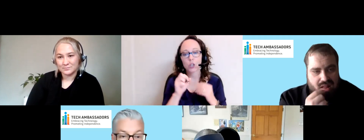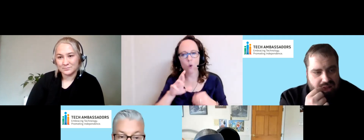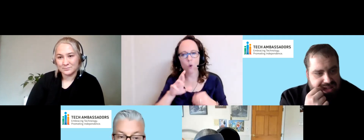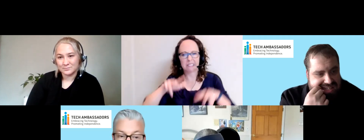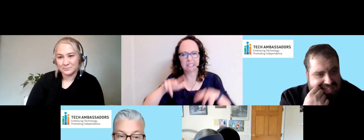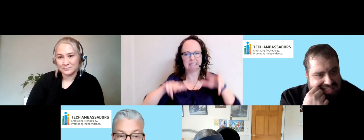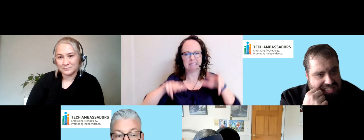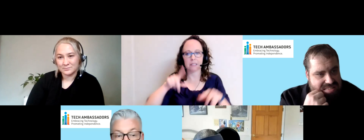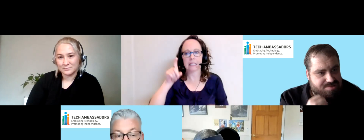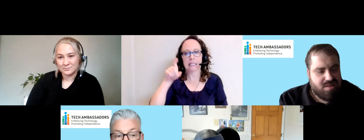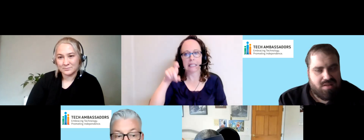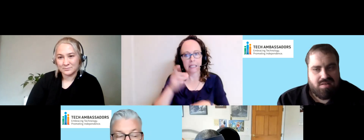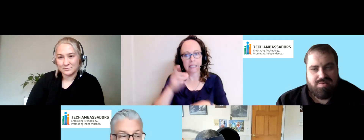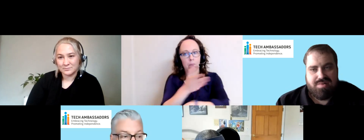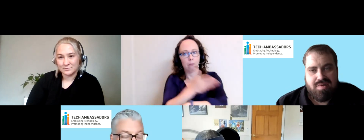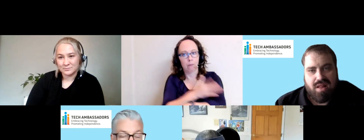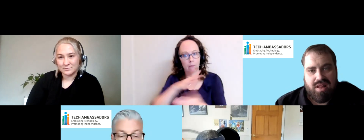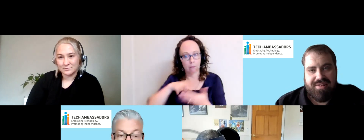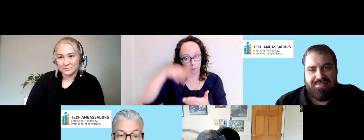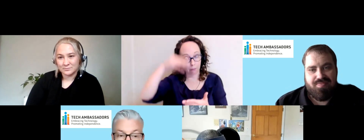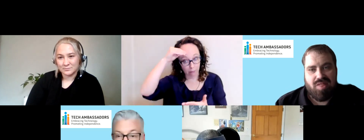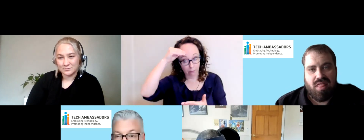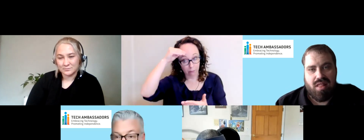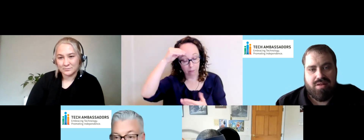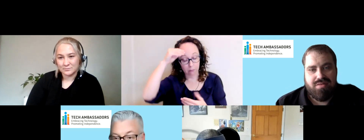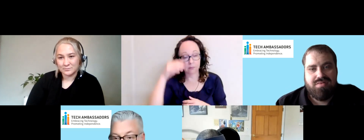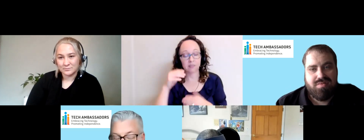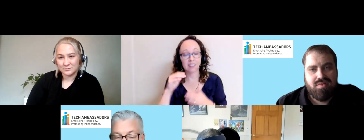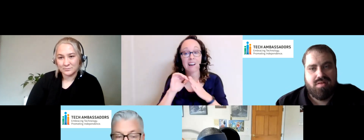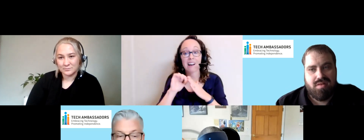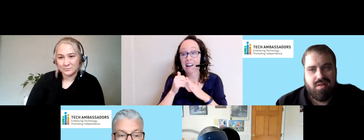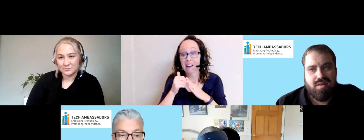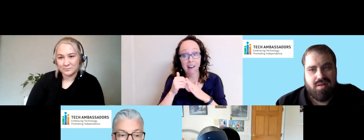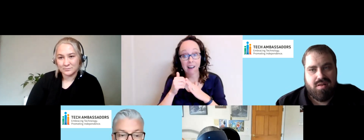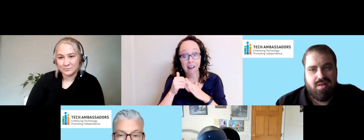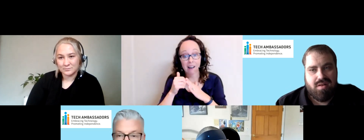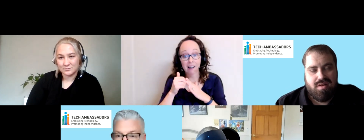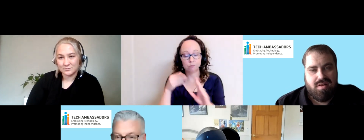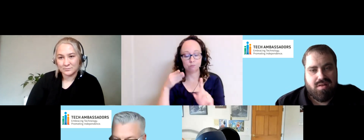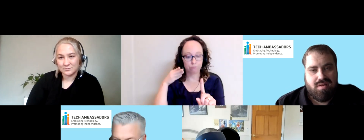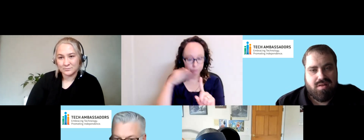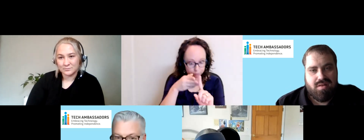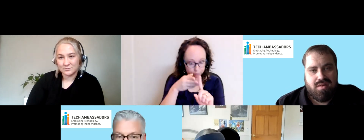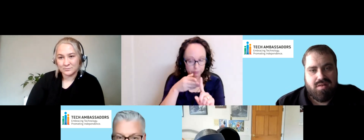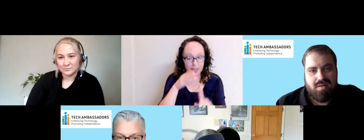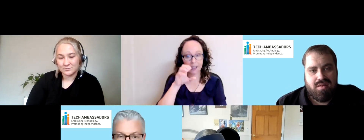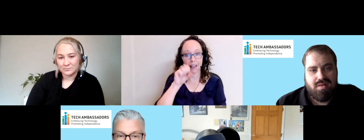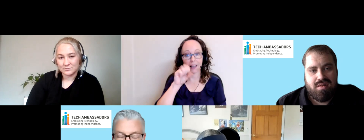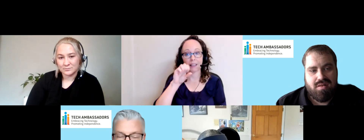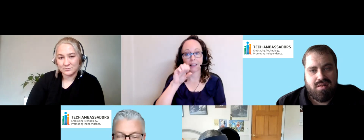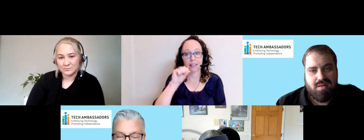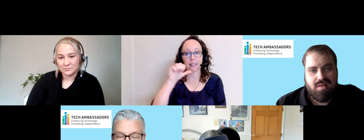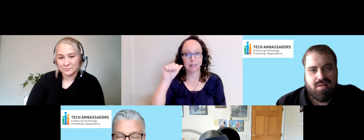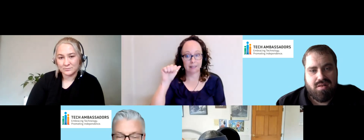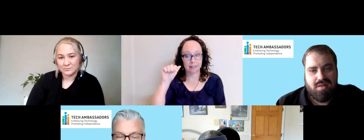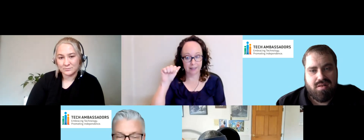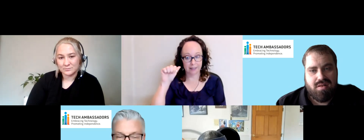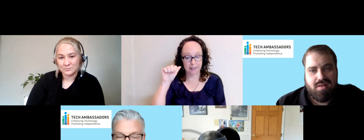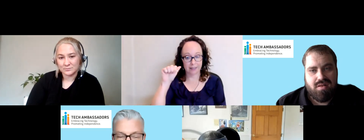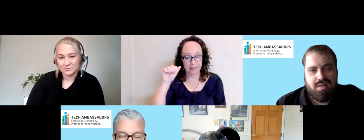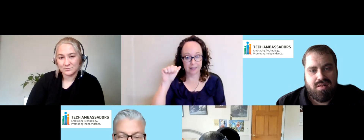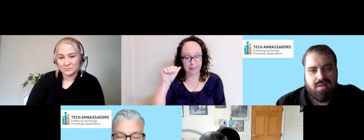one of the first places to go is to your SSA. And you I remember will. earlier, I